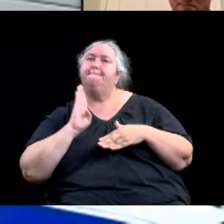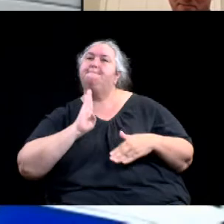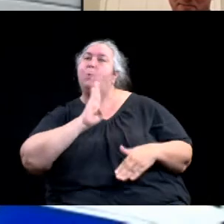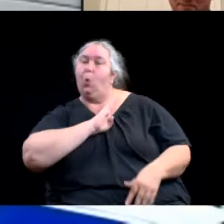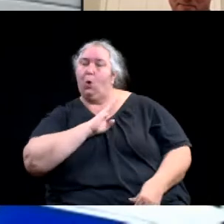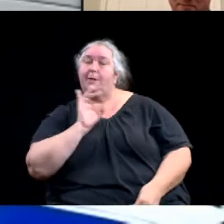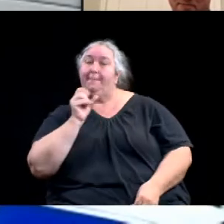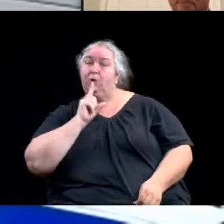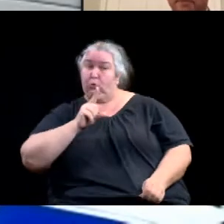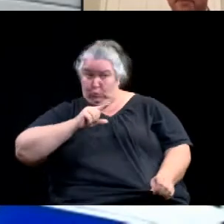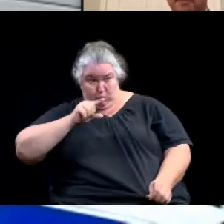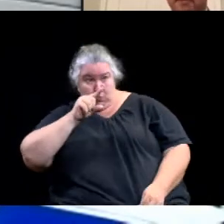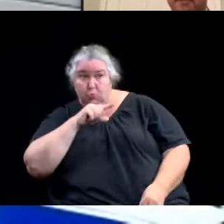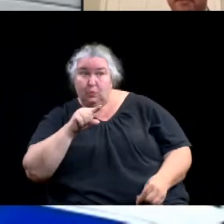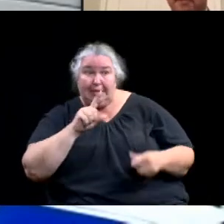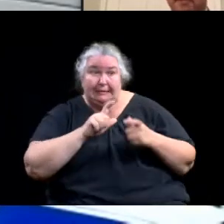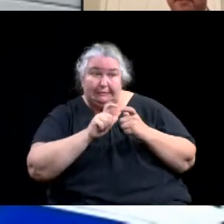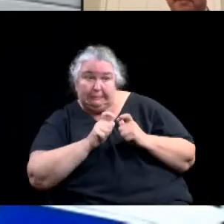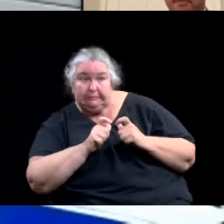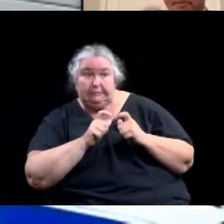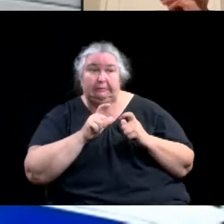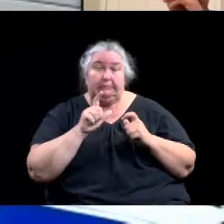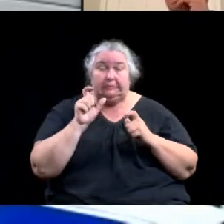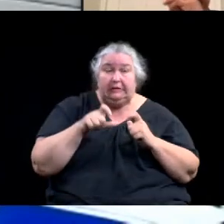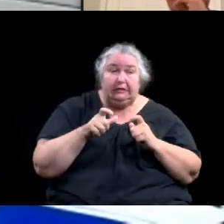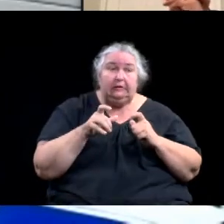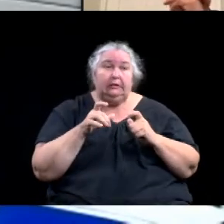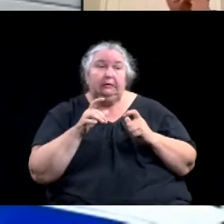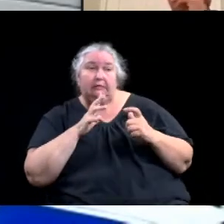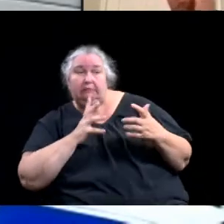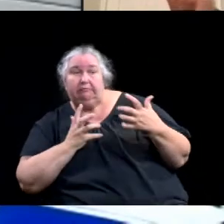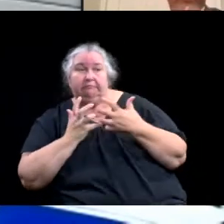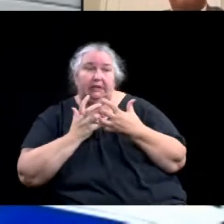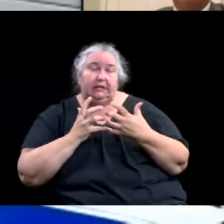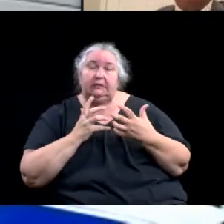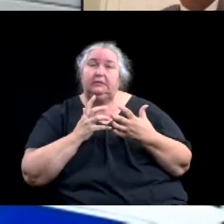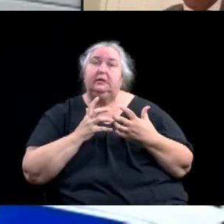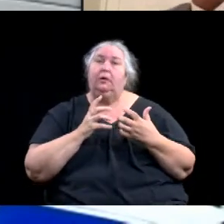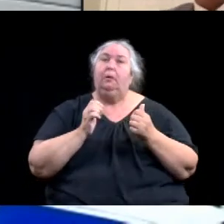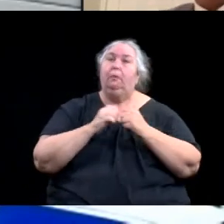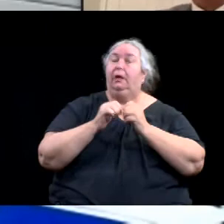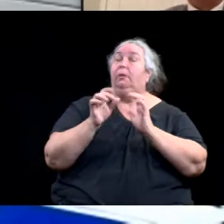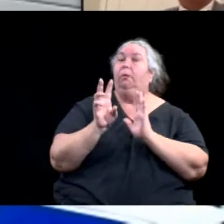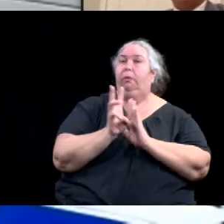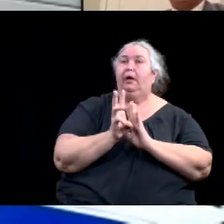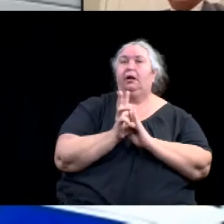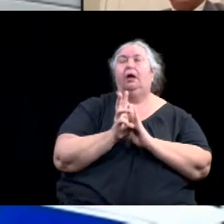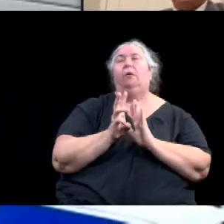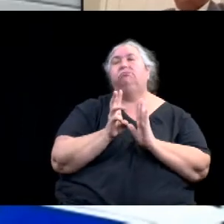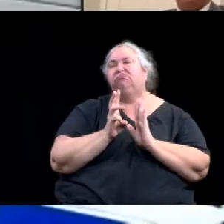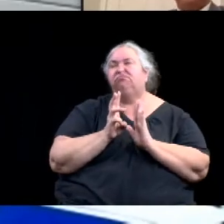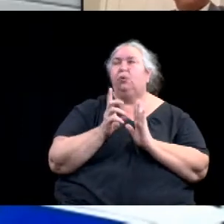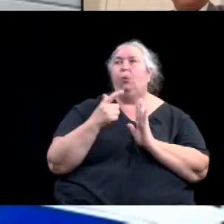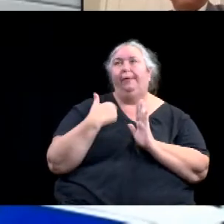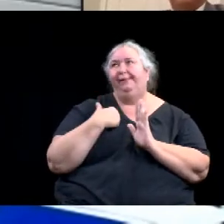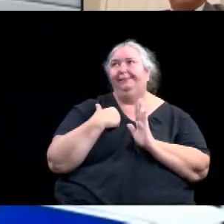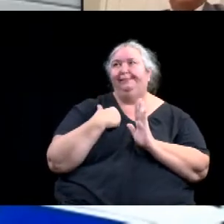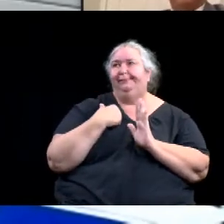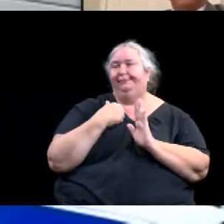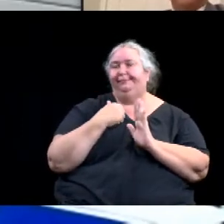very seldom make amendments. But as everyone knows, Waco is on a huge building